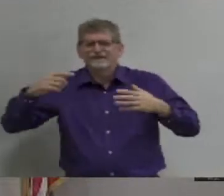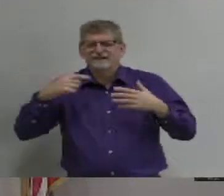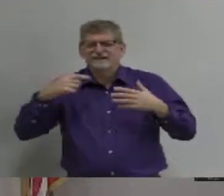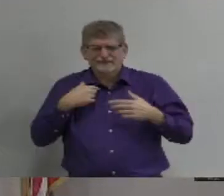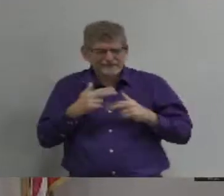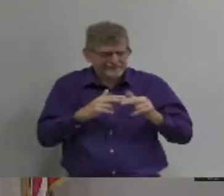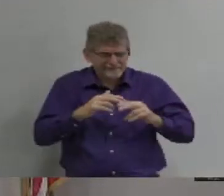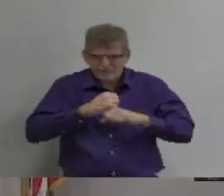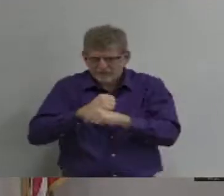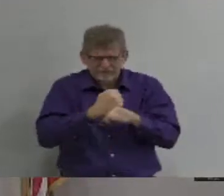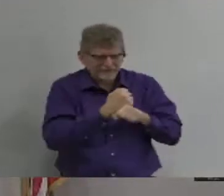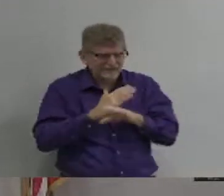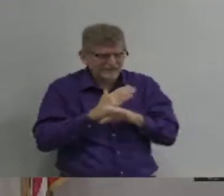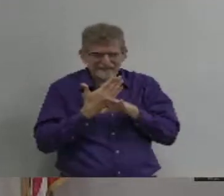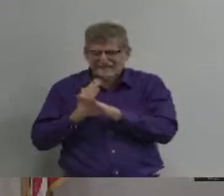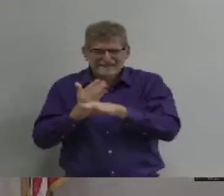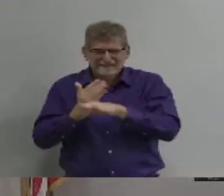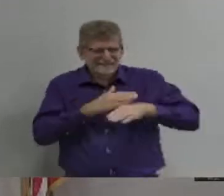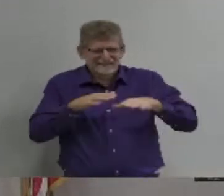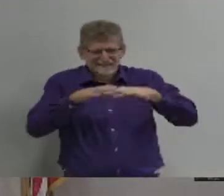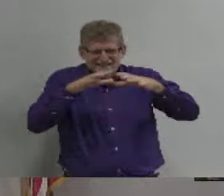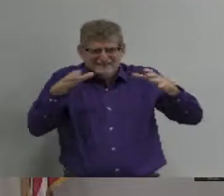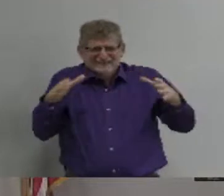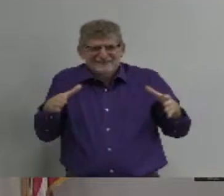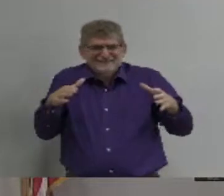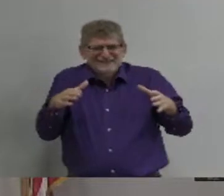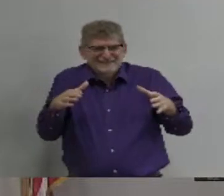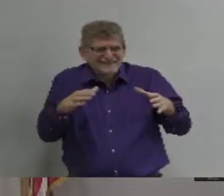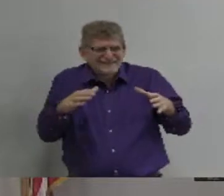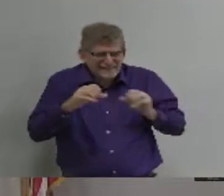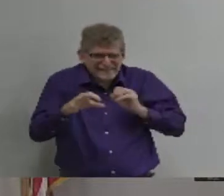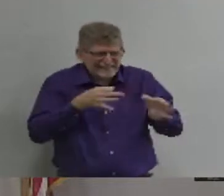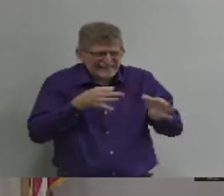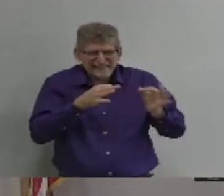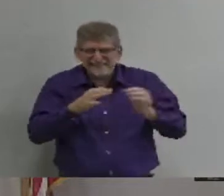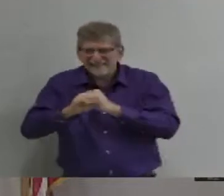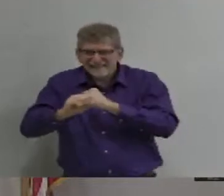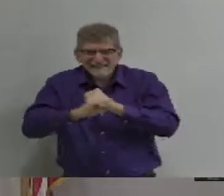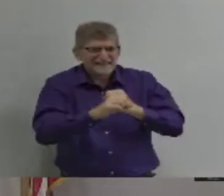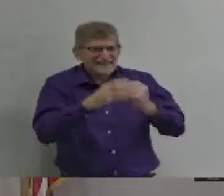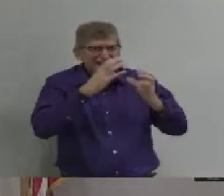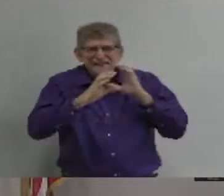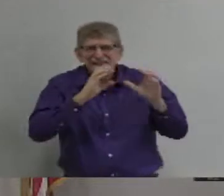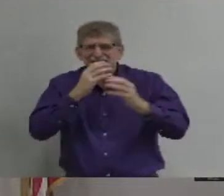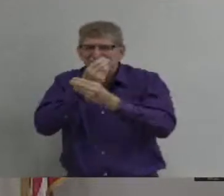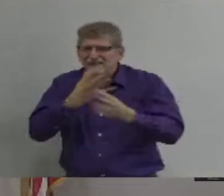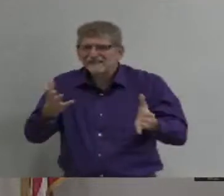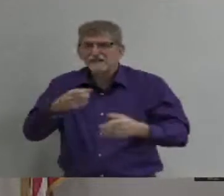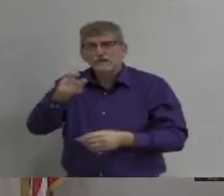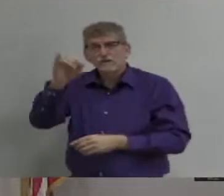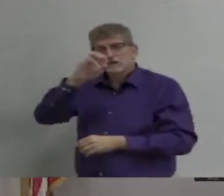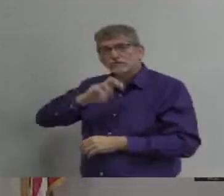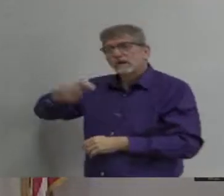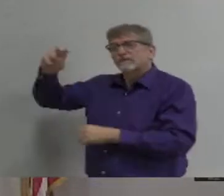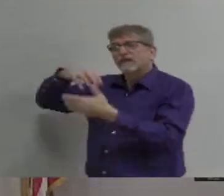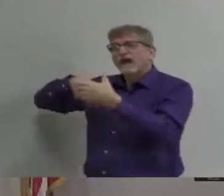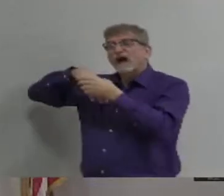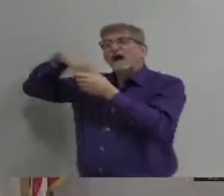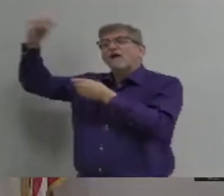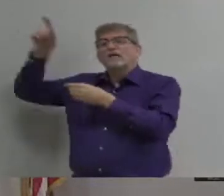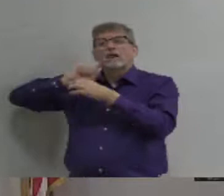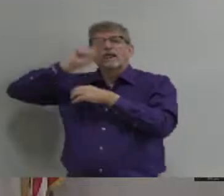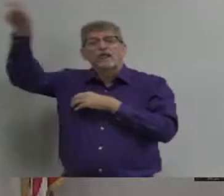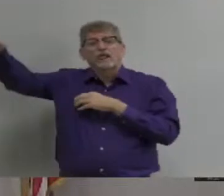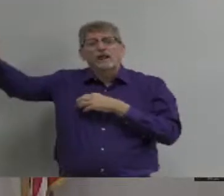developed. So we're doing a lot of messaging around, if you do travel internationally, these are the guidelines. You do need to quarantine. You do need to test day 3